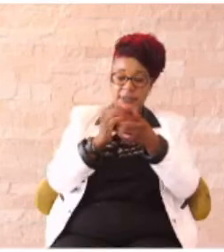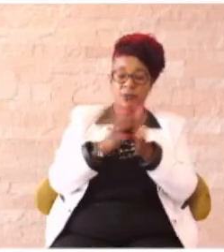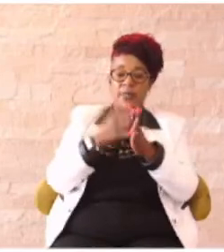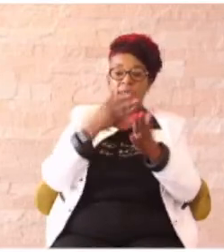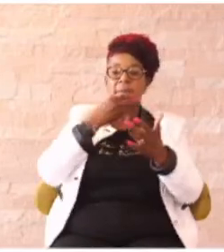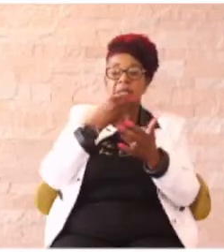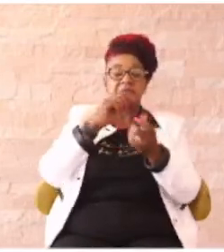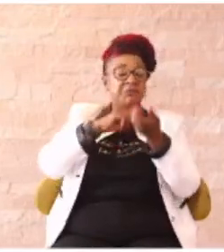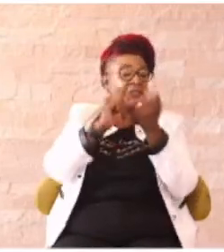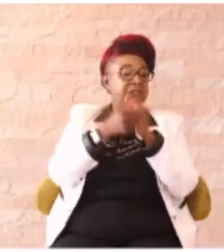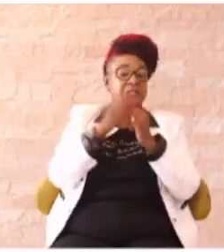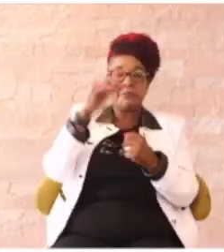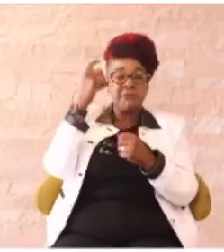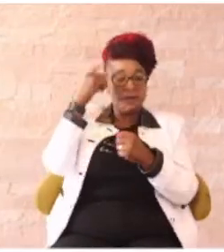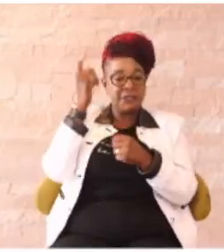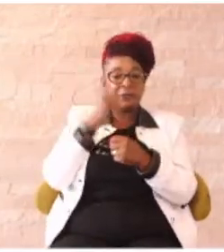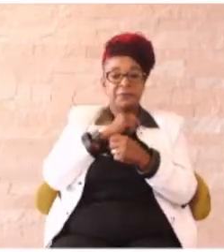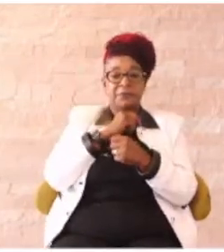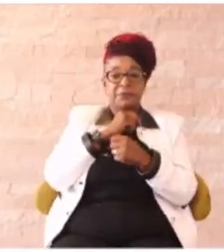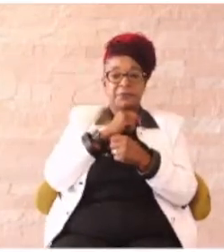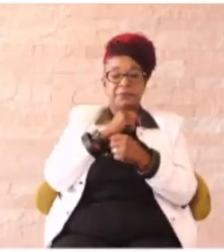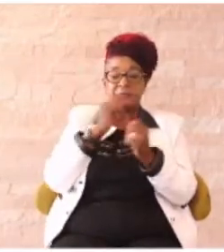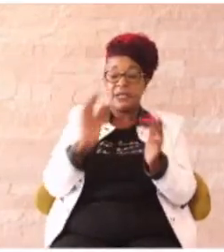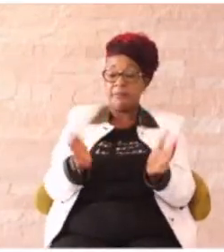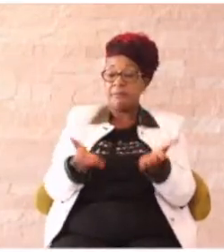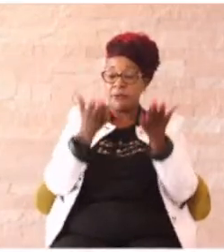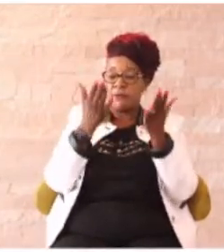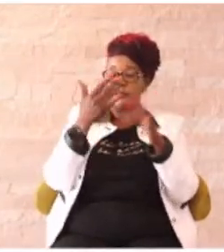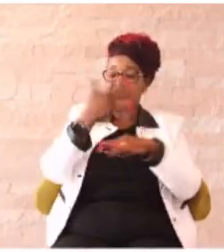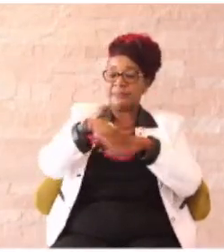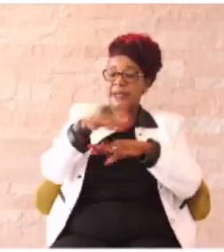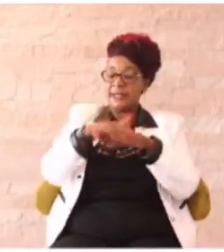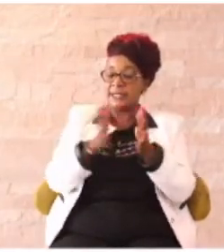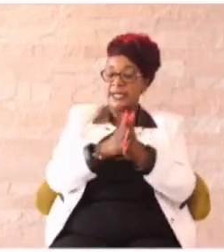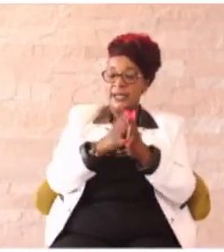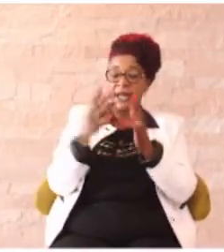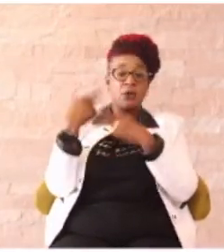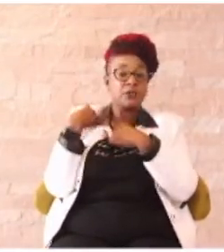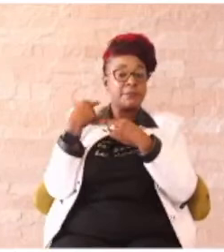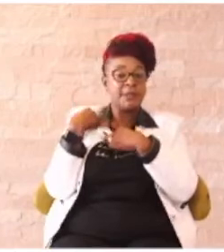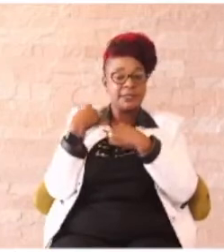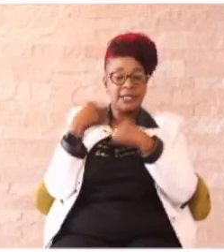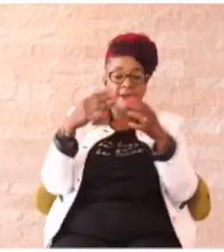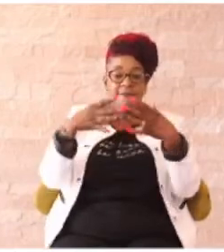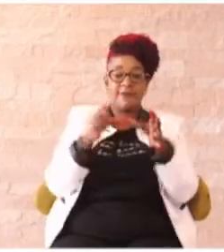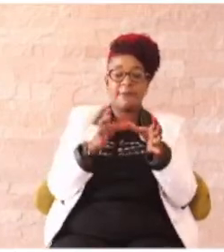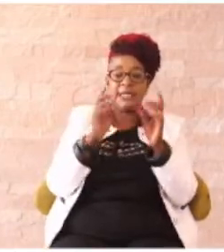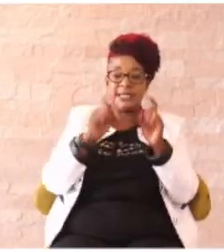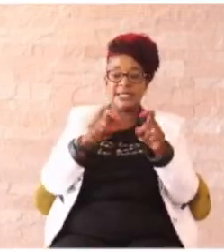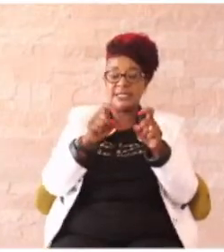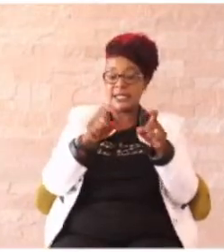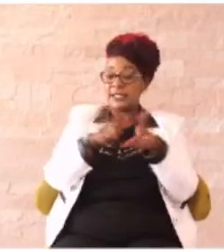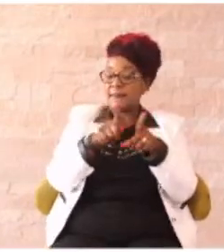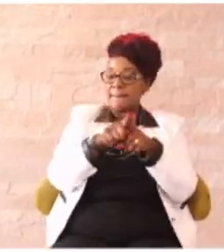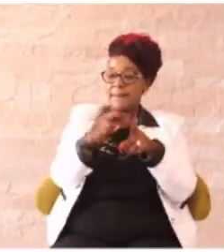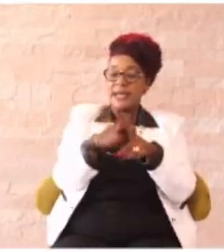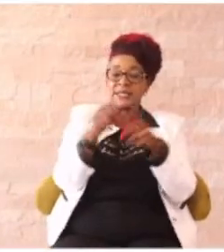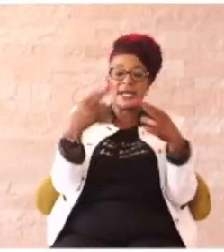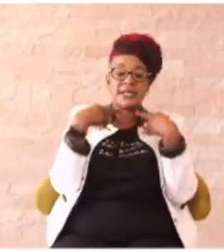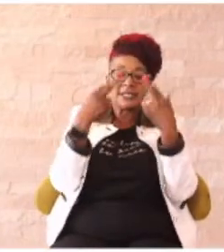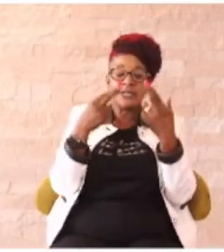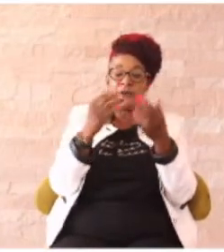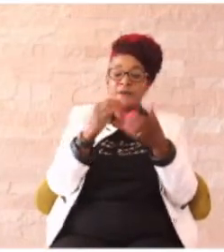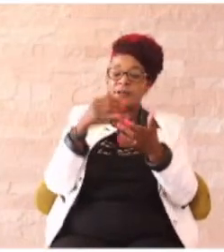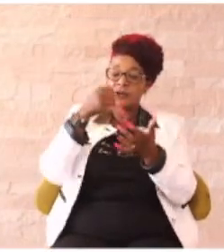their mindsets. Improved transparency and accountability in families. Also, as a result of engaging these